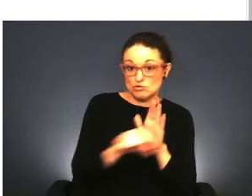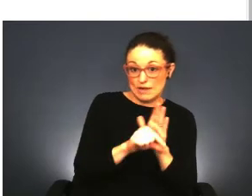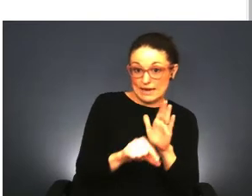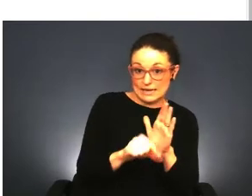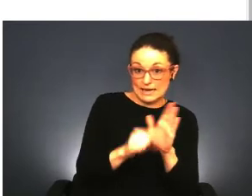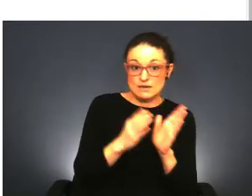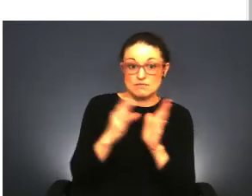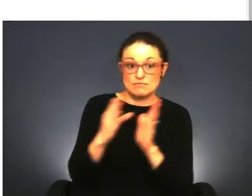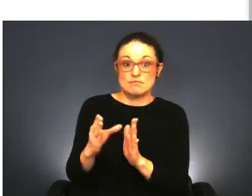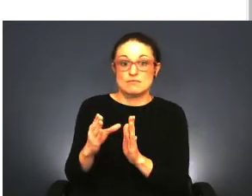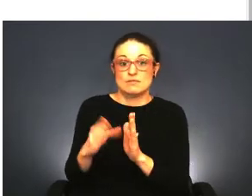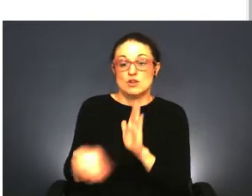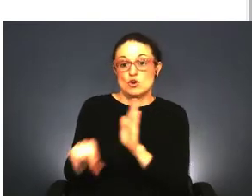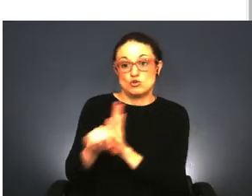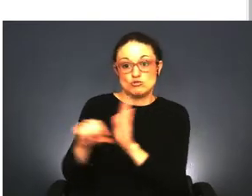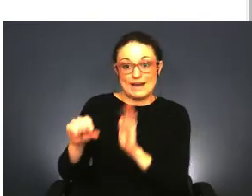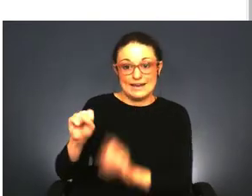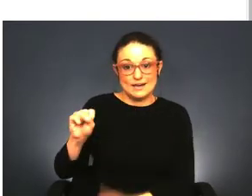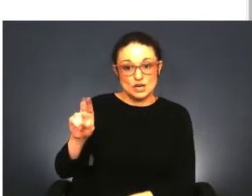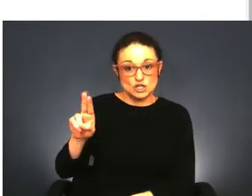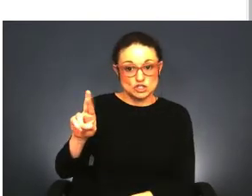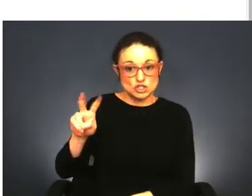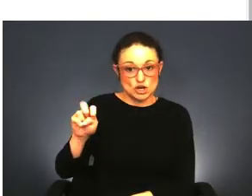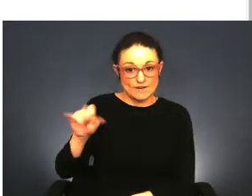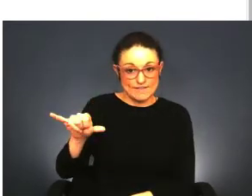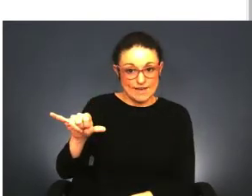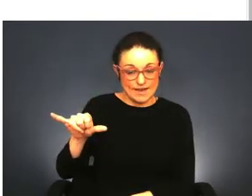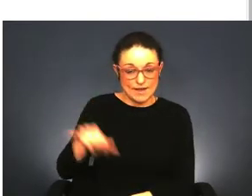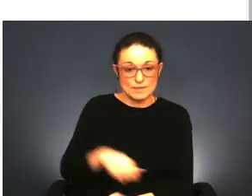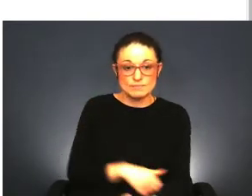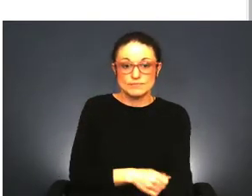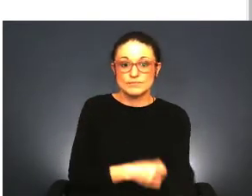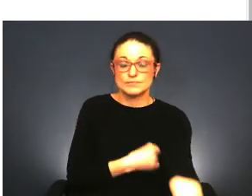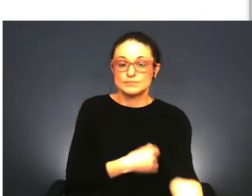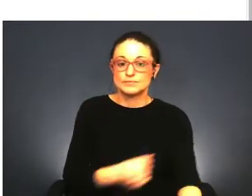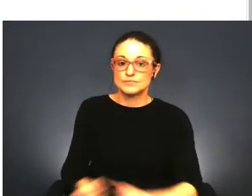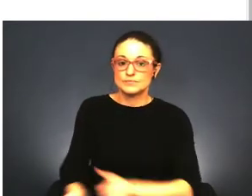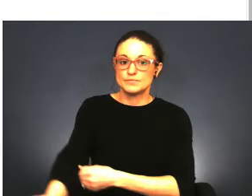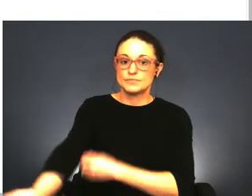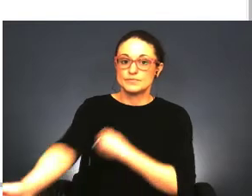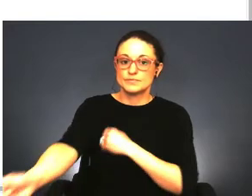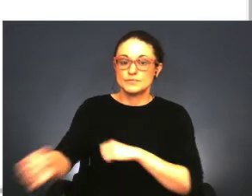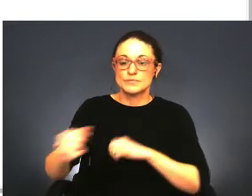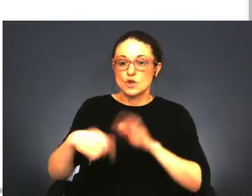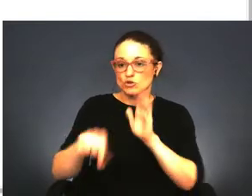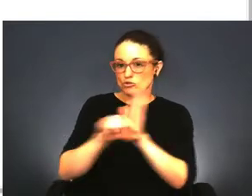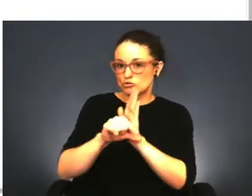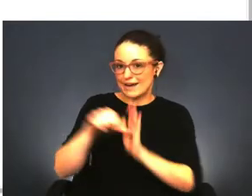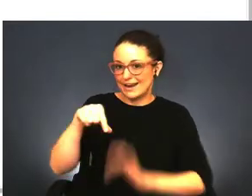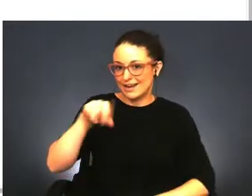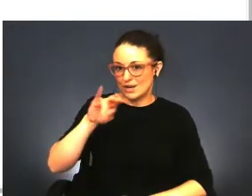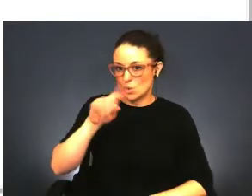also do a graded survey. I'm just going to do a graded quiz. I'm going to save that.